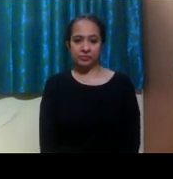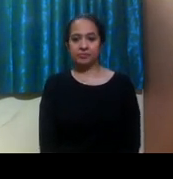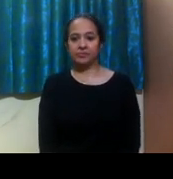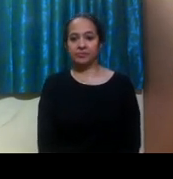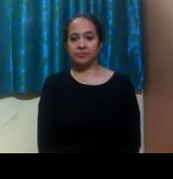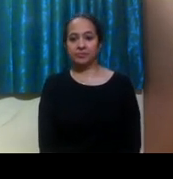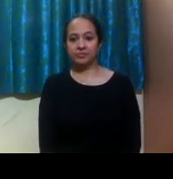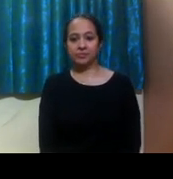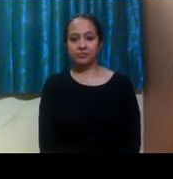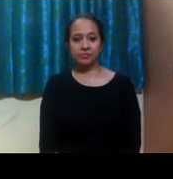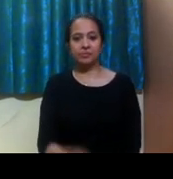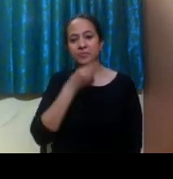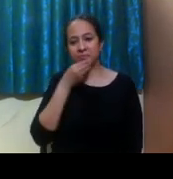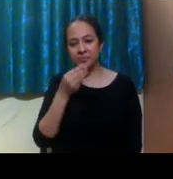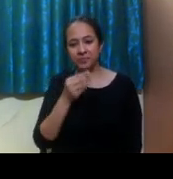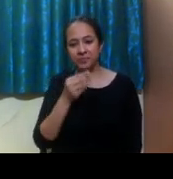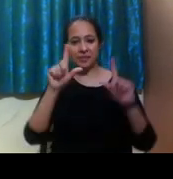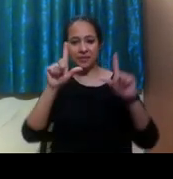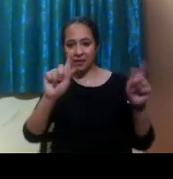You can go to the next slide, Deborah.